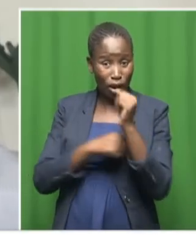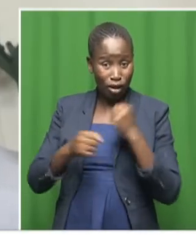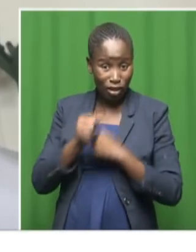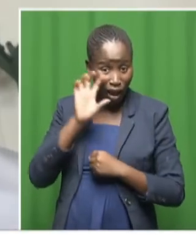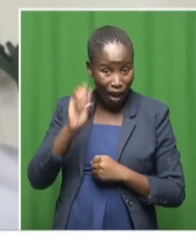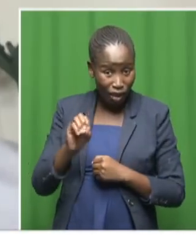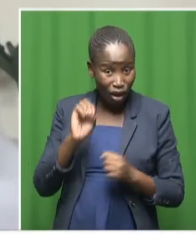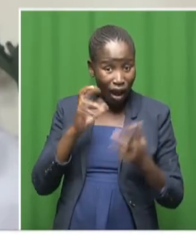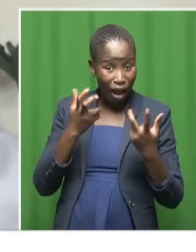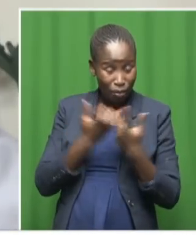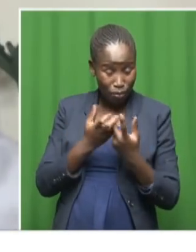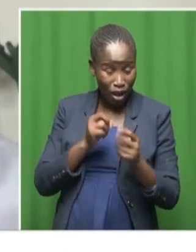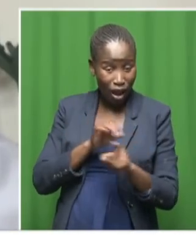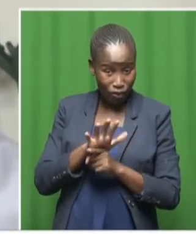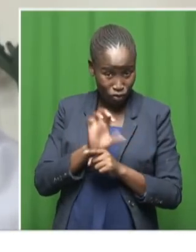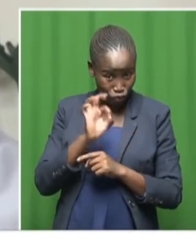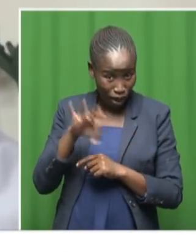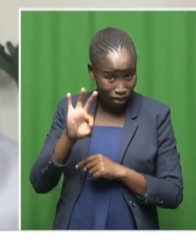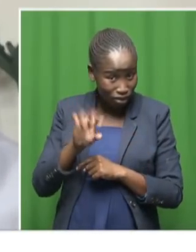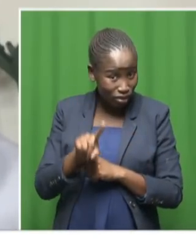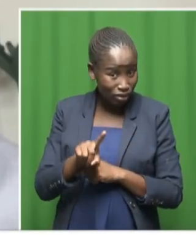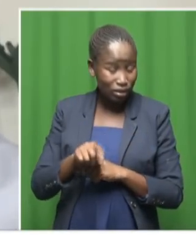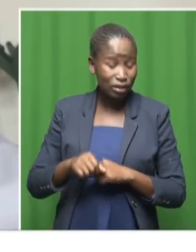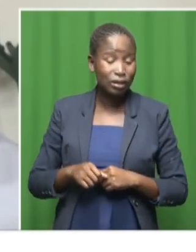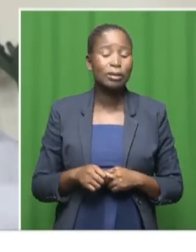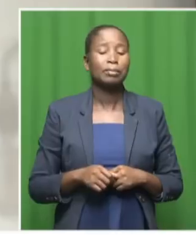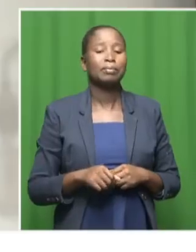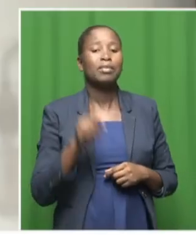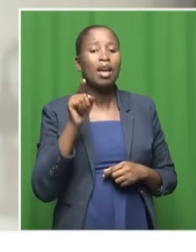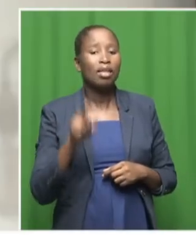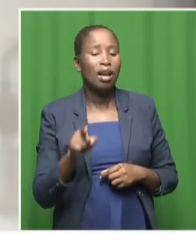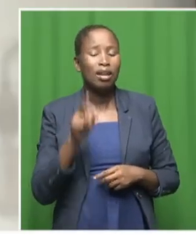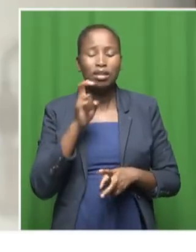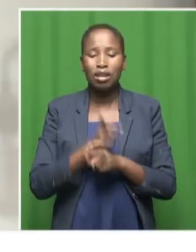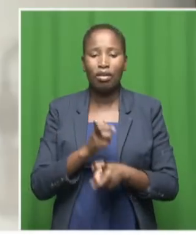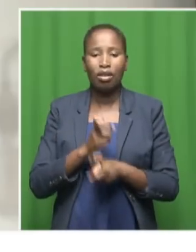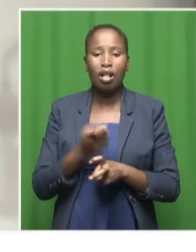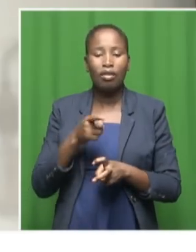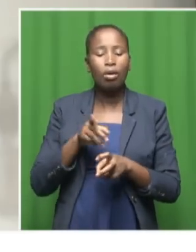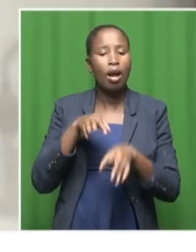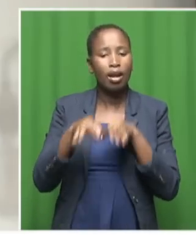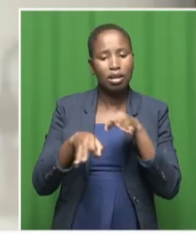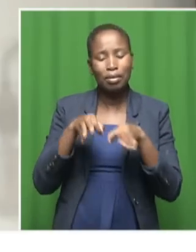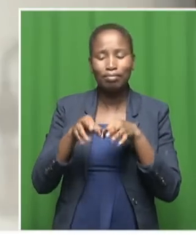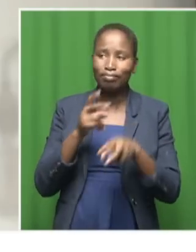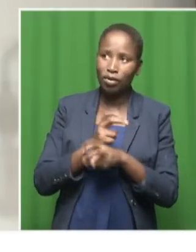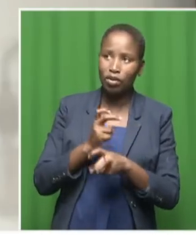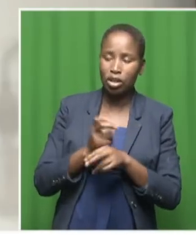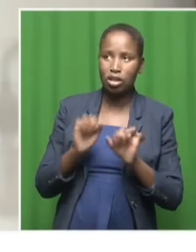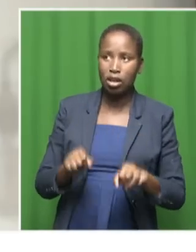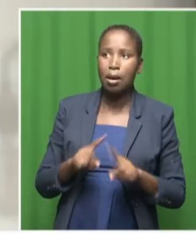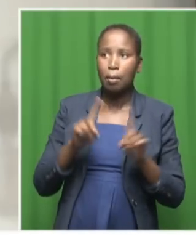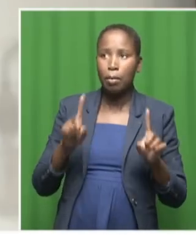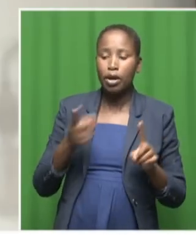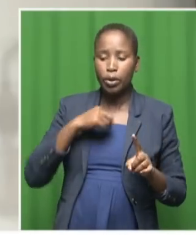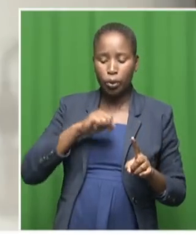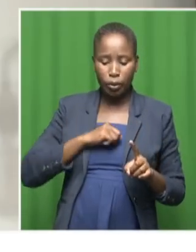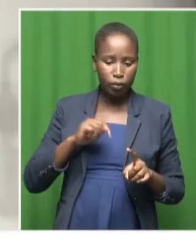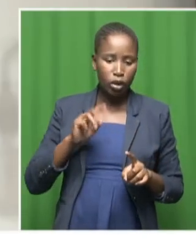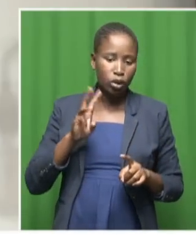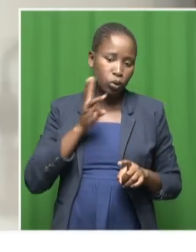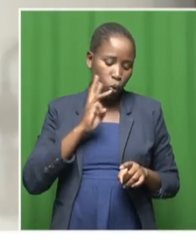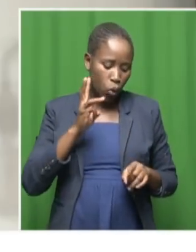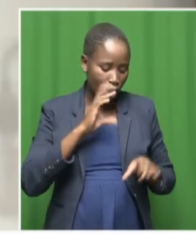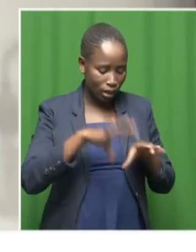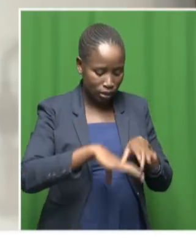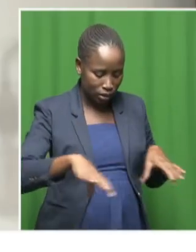Correct. So it's quite a difficult one to explain, but our sewage infrastructure is under